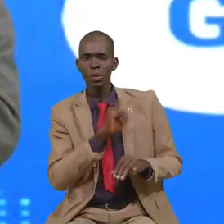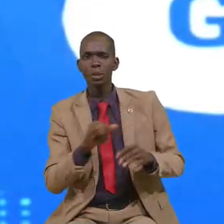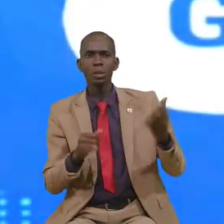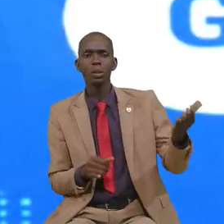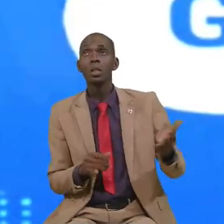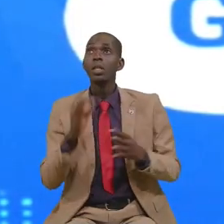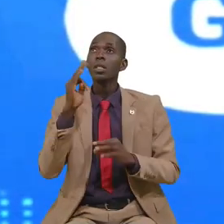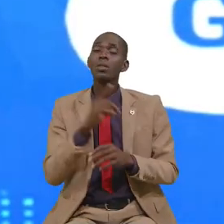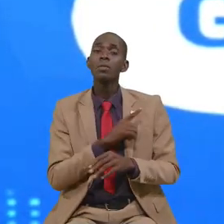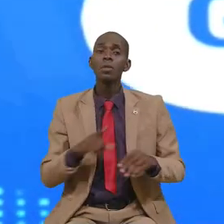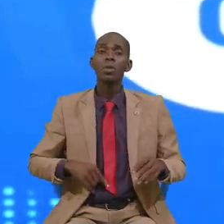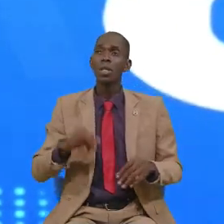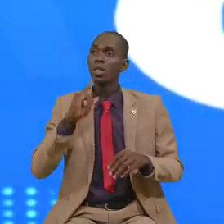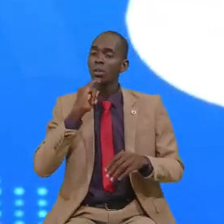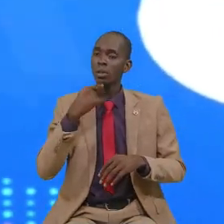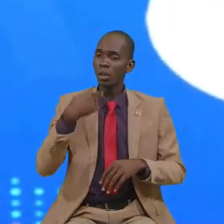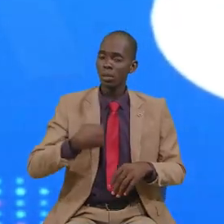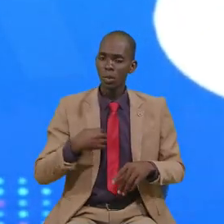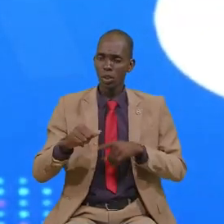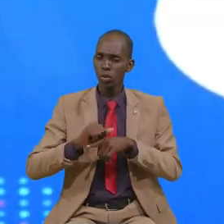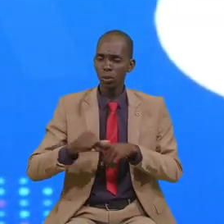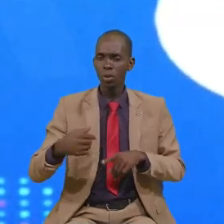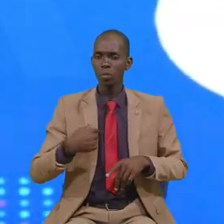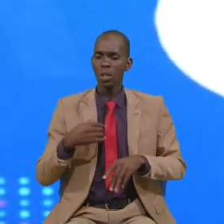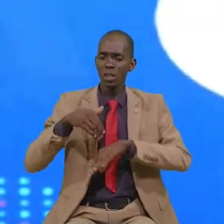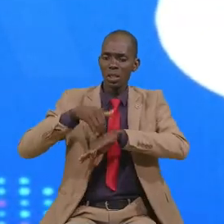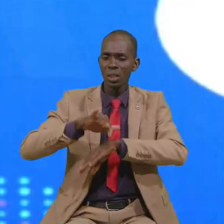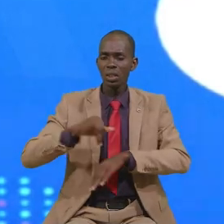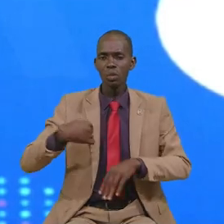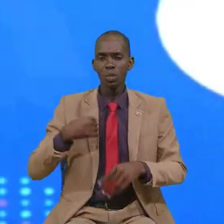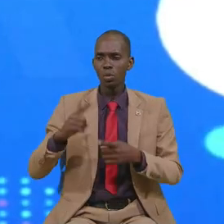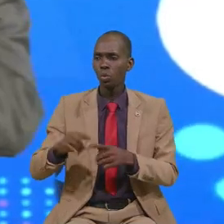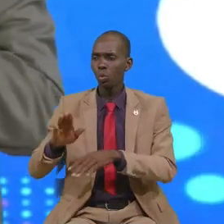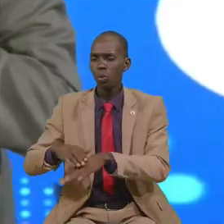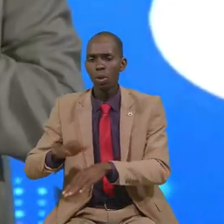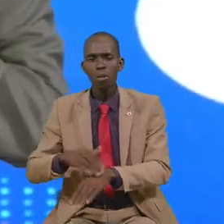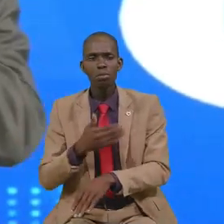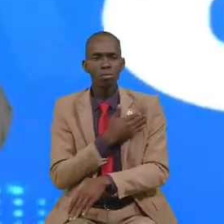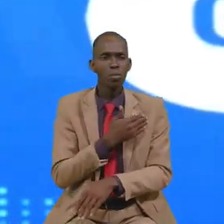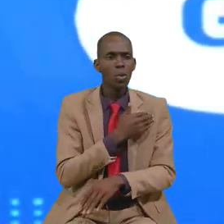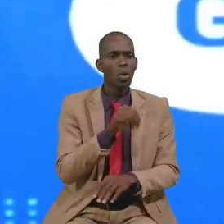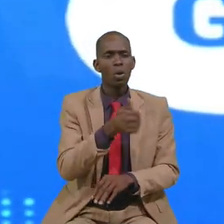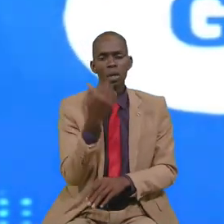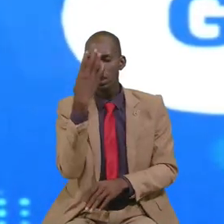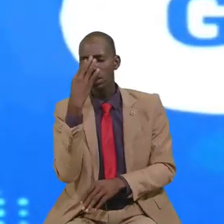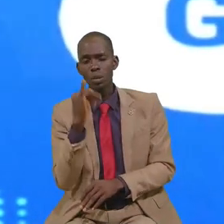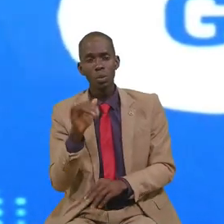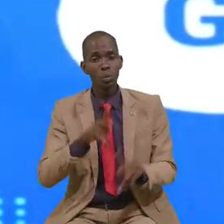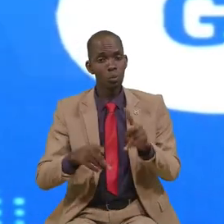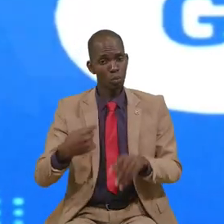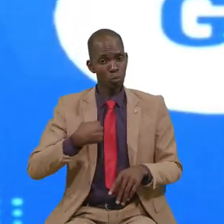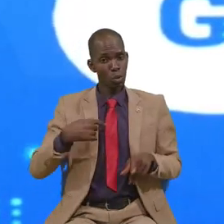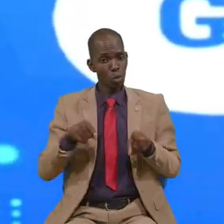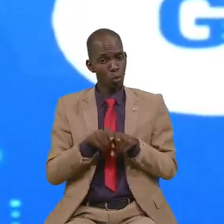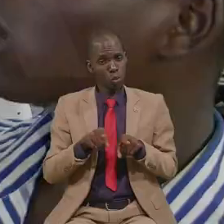and showing me and telling me that He's sending me to wake up those who are asleep, me too, that I'm sleepy,